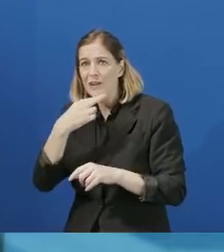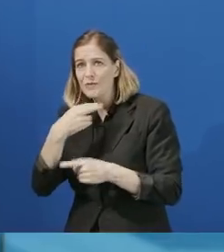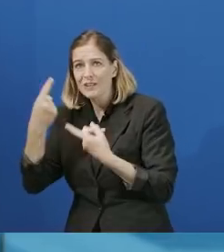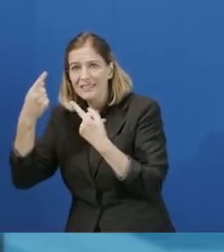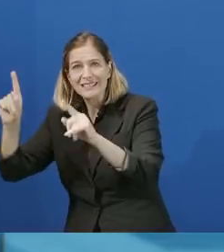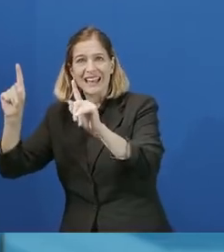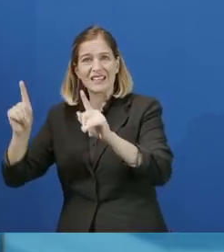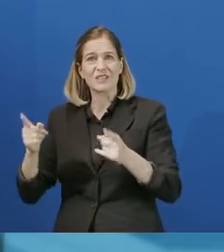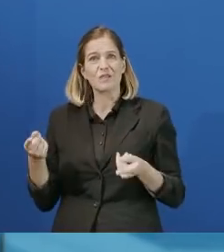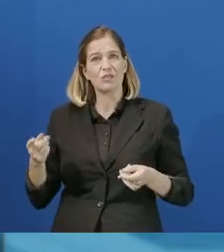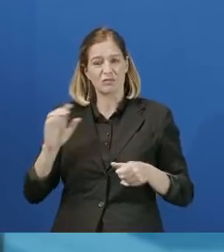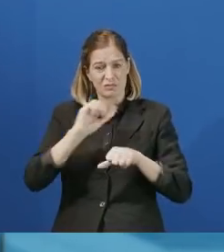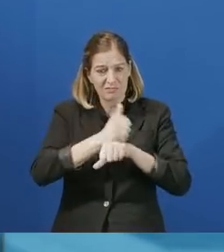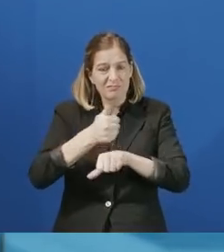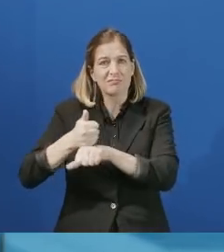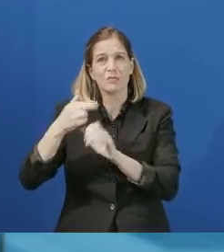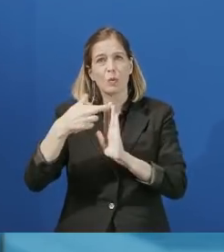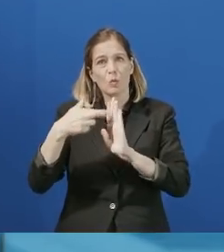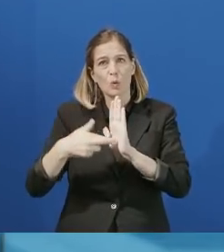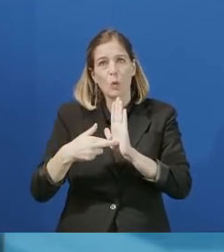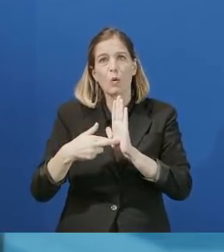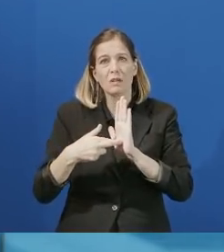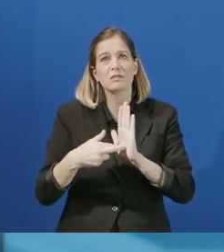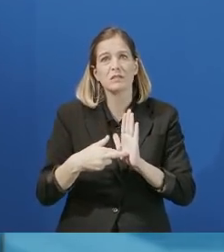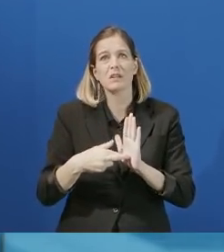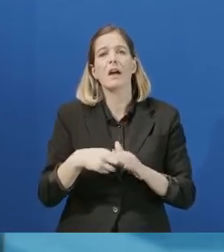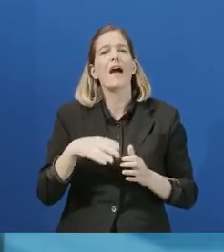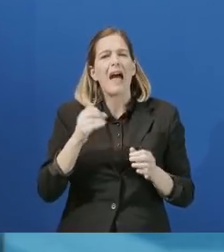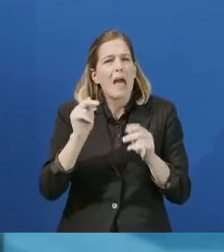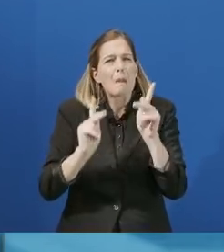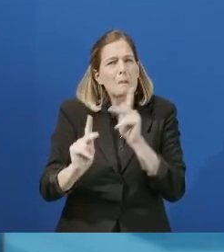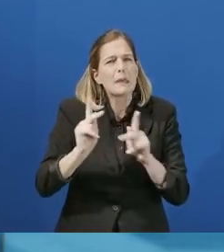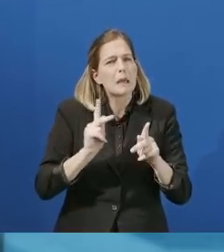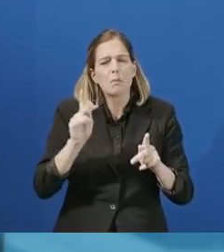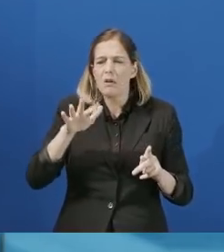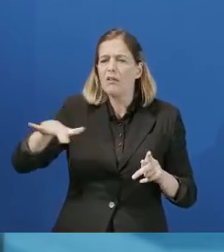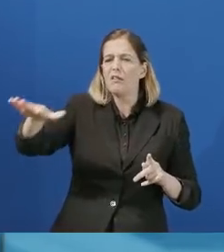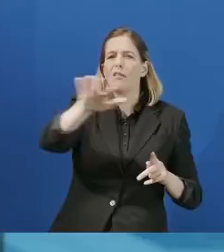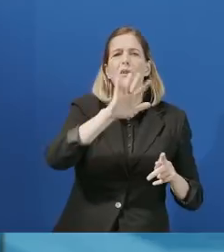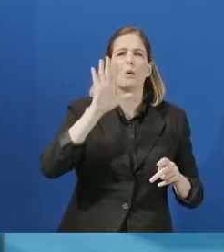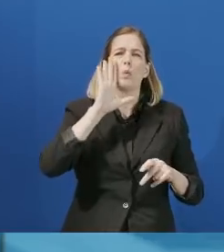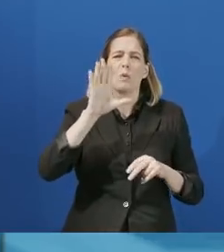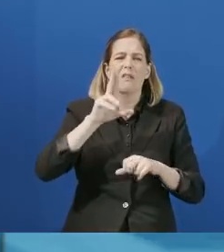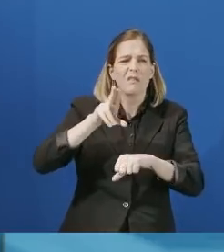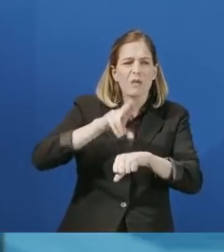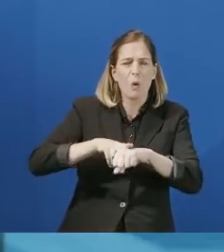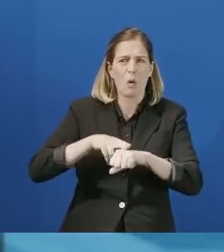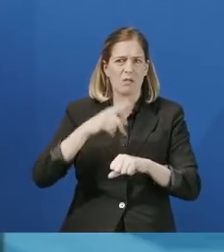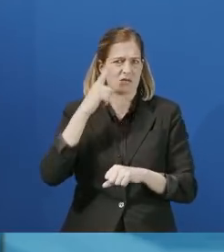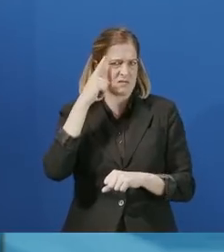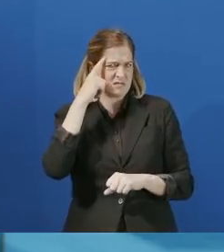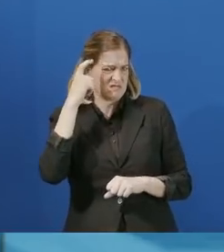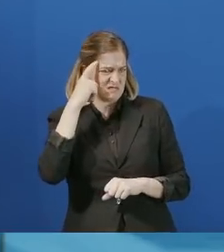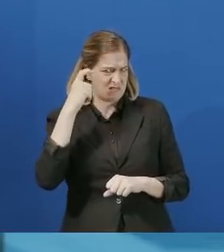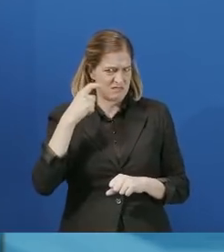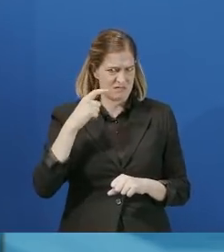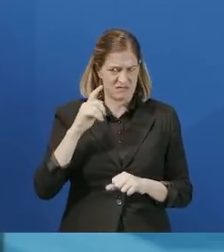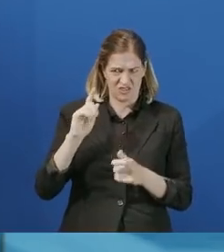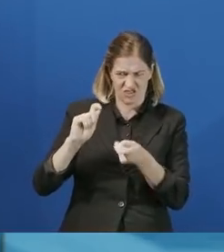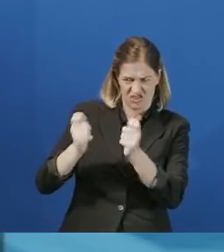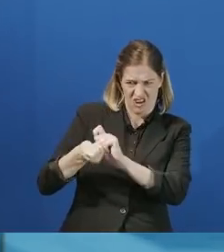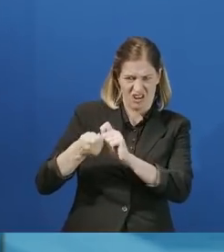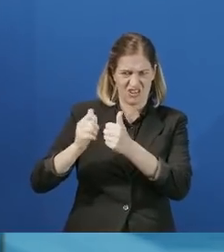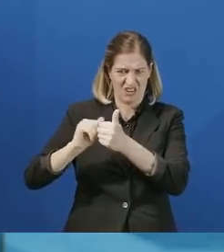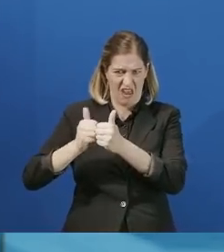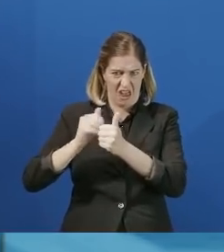to have a healthy skepticism as to how things have changed and how can I feel comfortable that I'm not going to